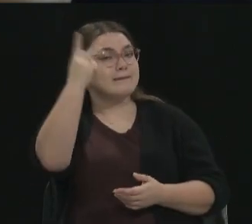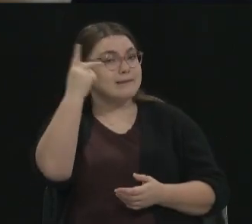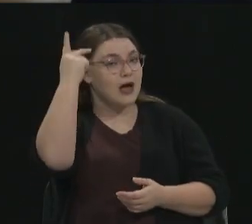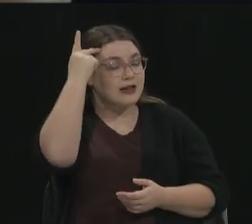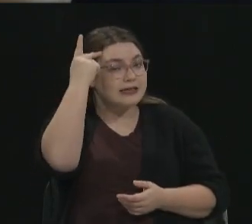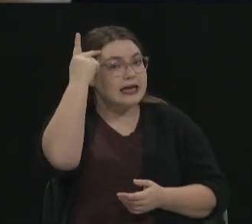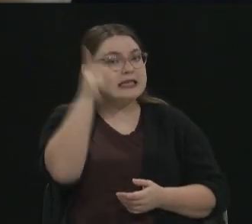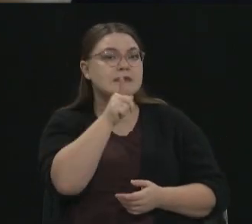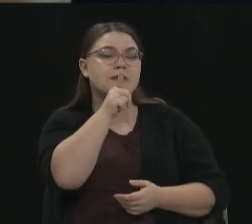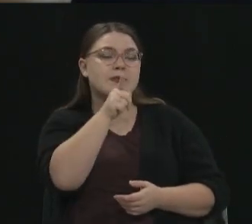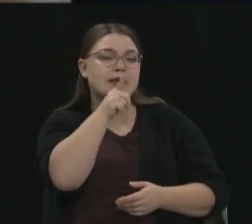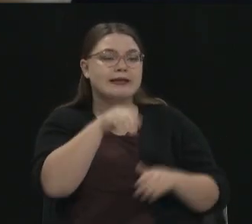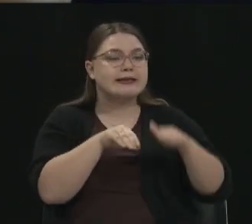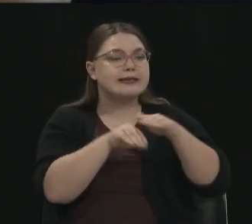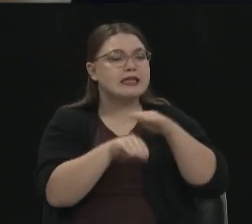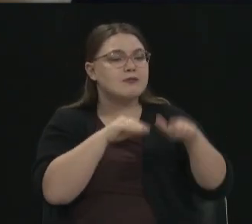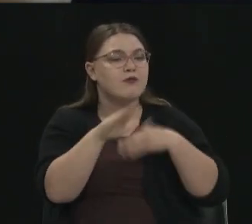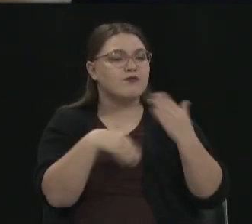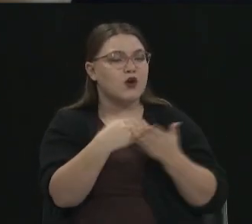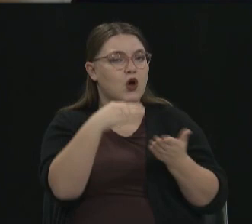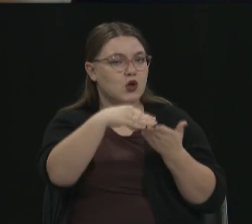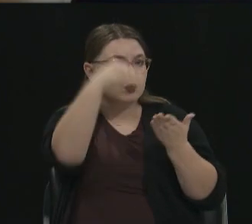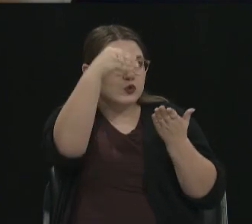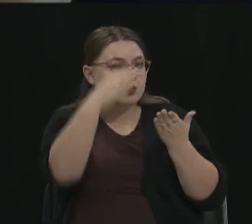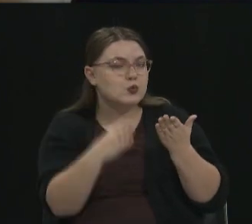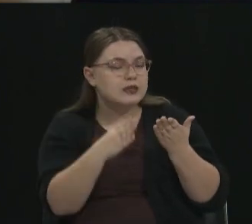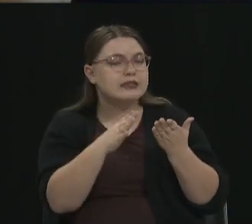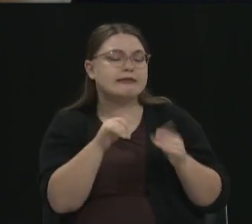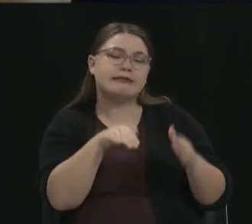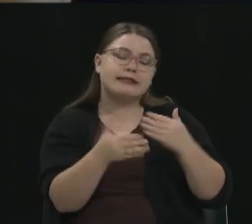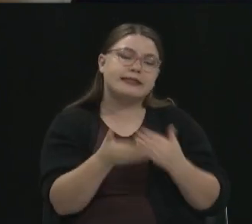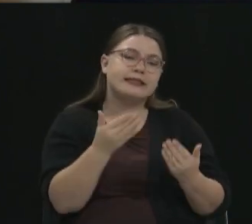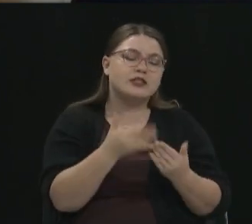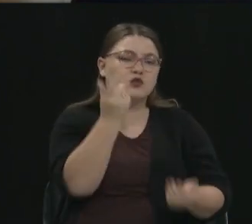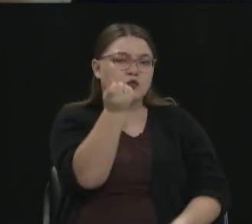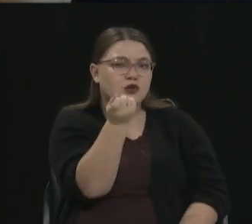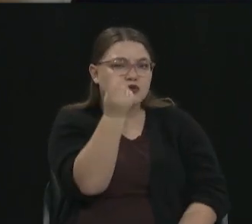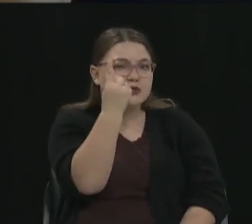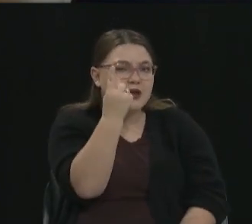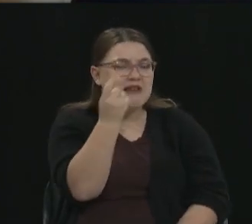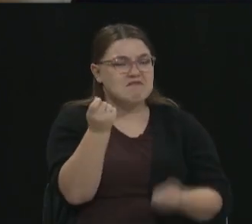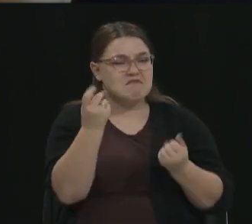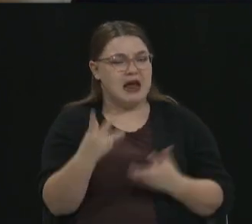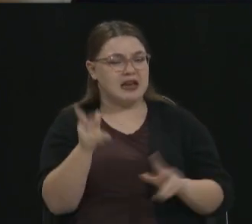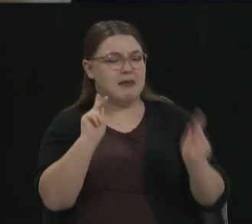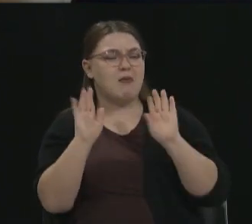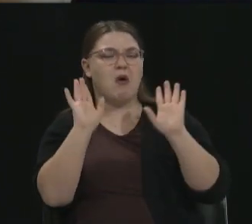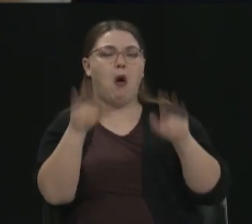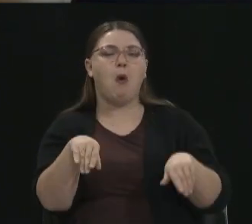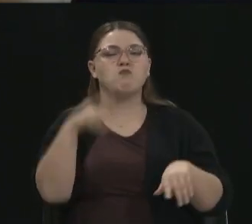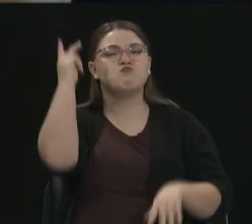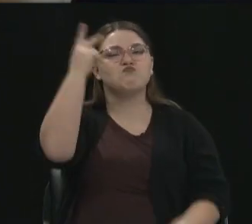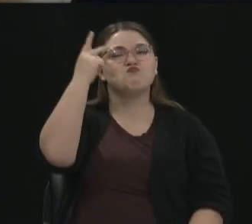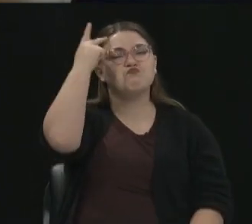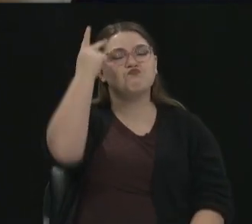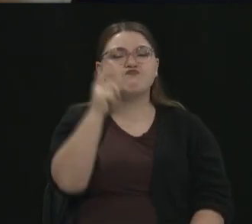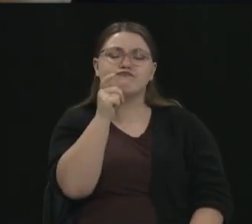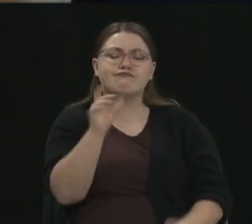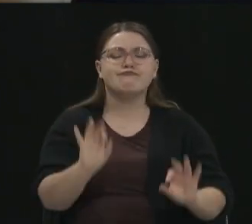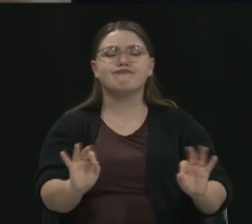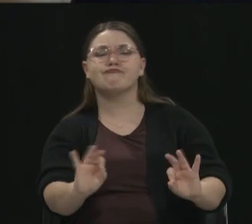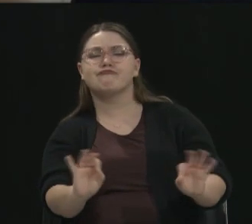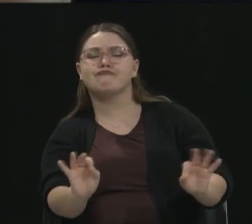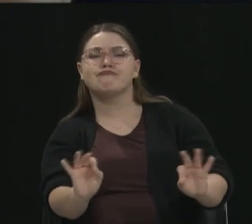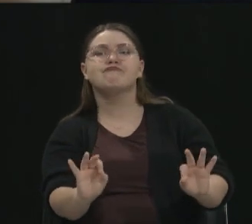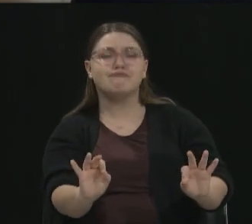and some of the themes are, lots of people think politics doesn't matter in my life, and so one of the themes I